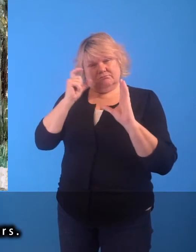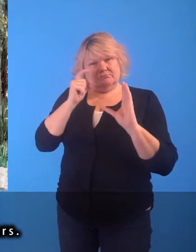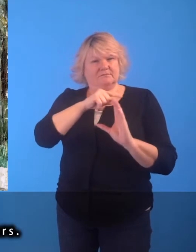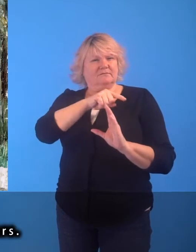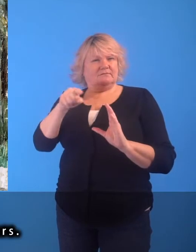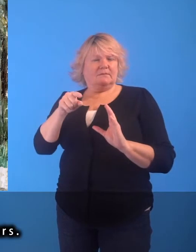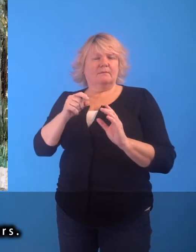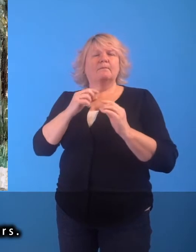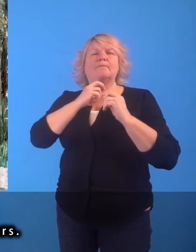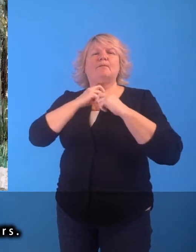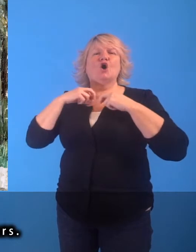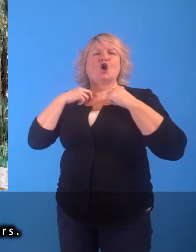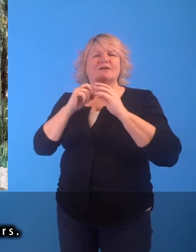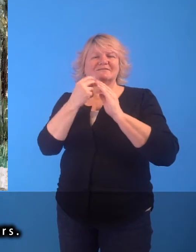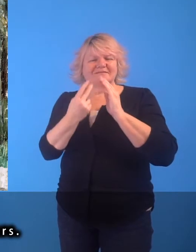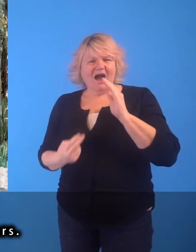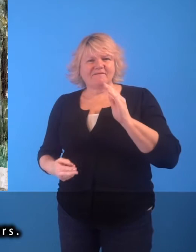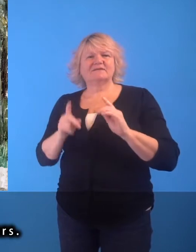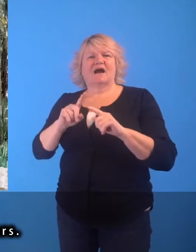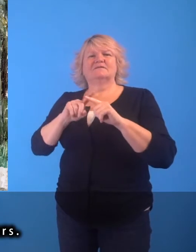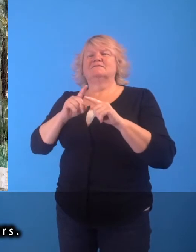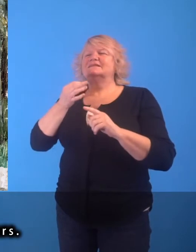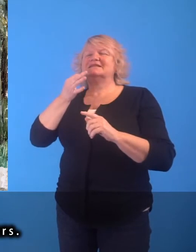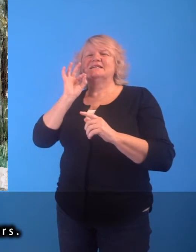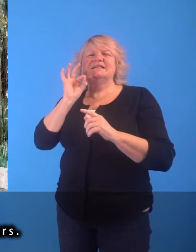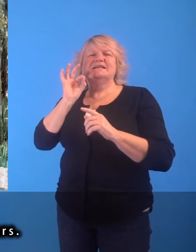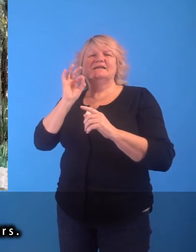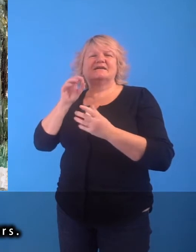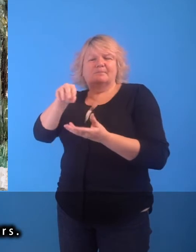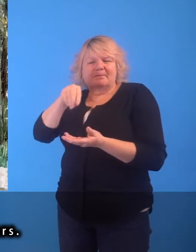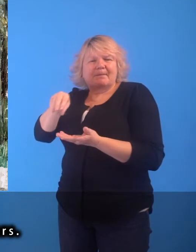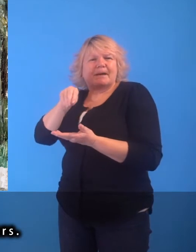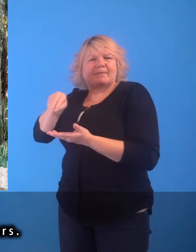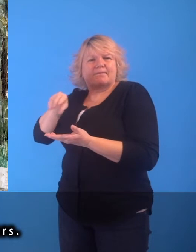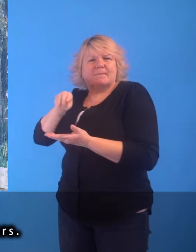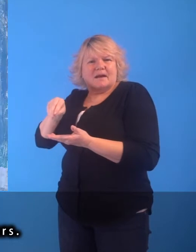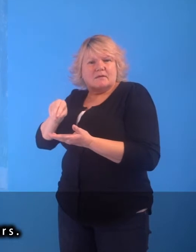He photographed both pearl divers and tea pickers.